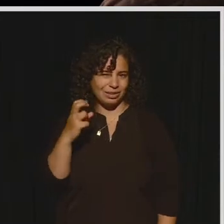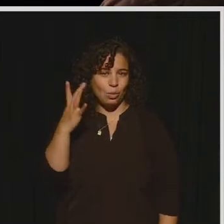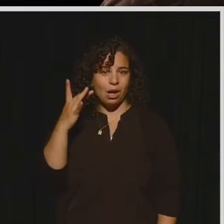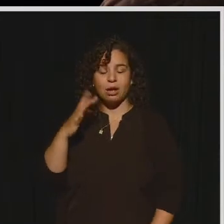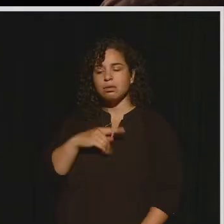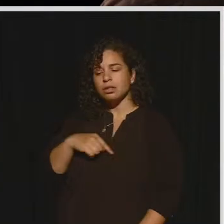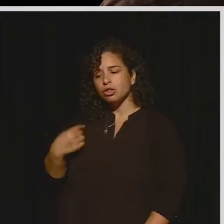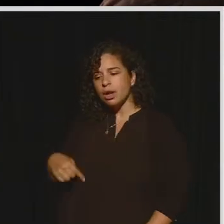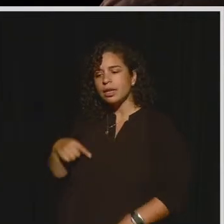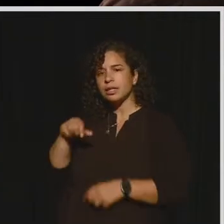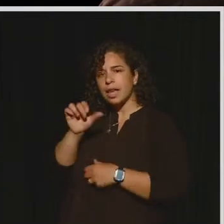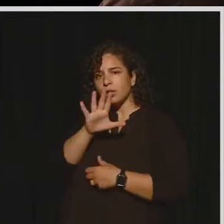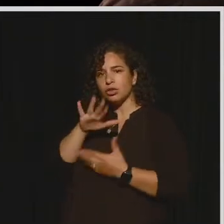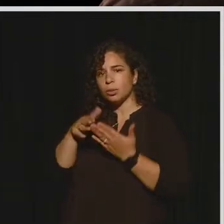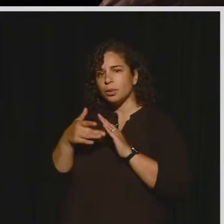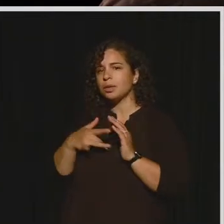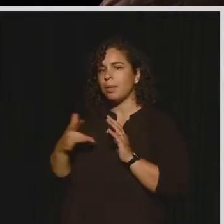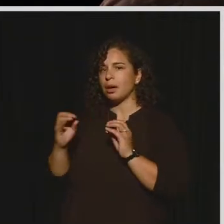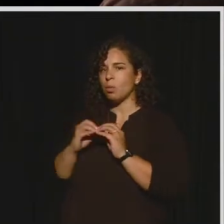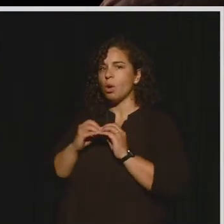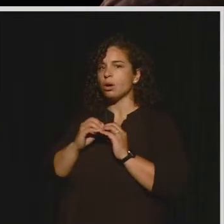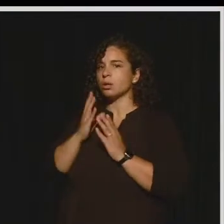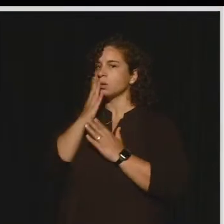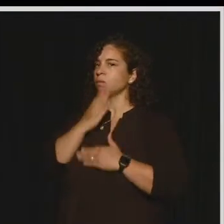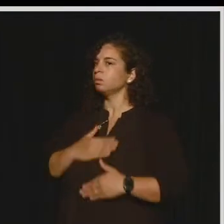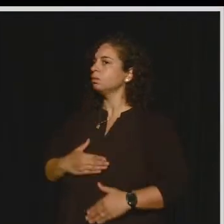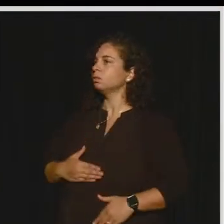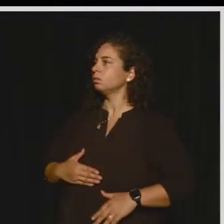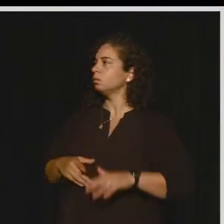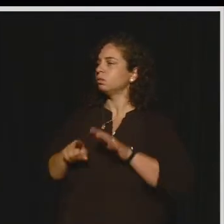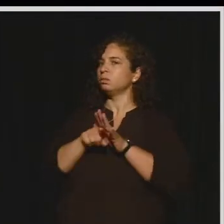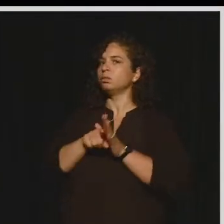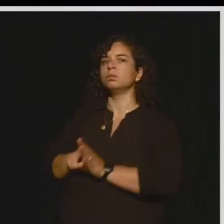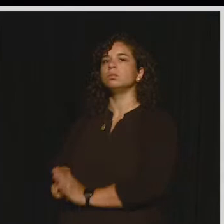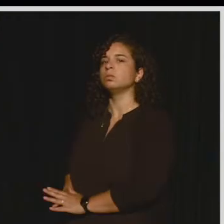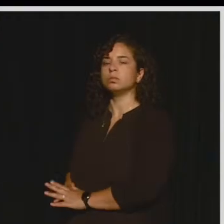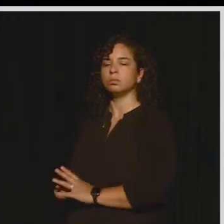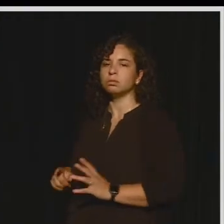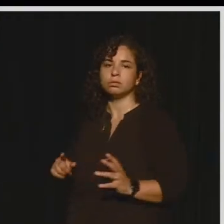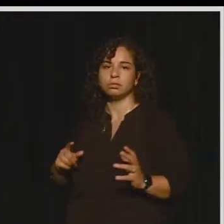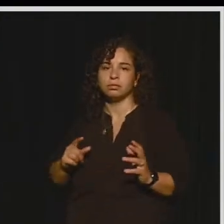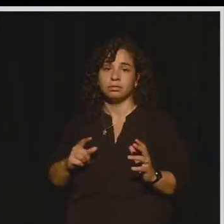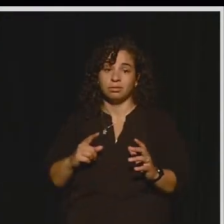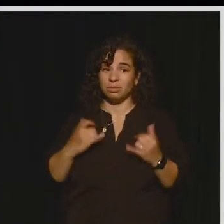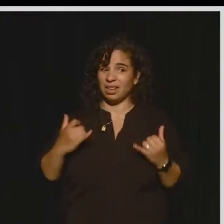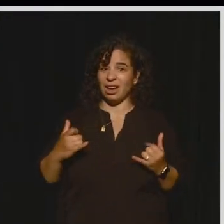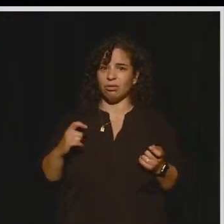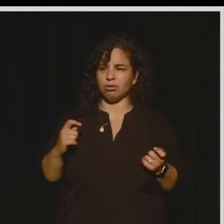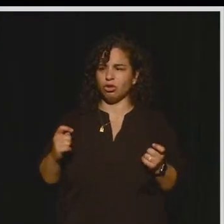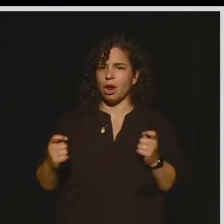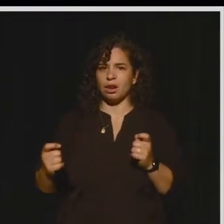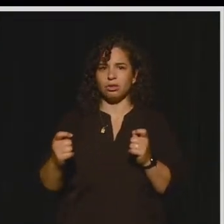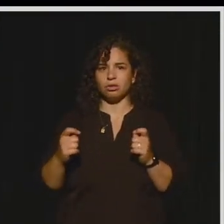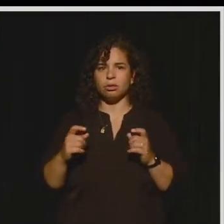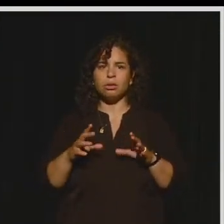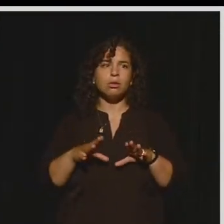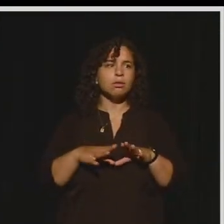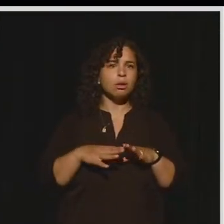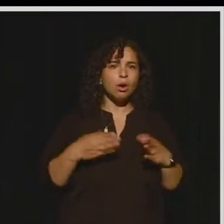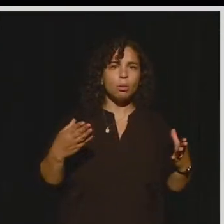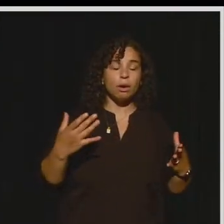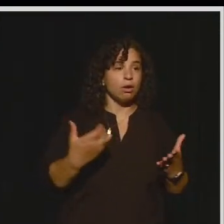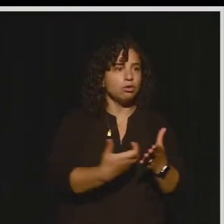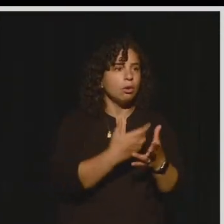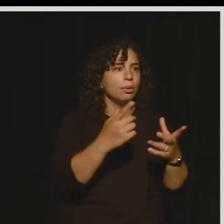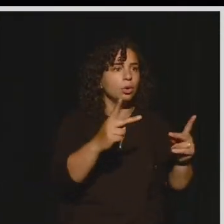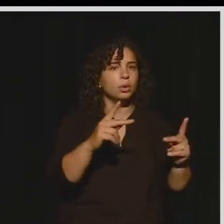time. So I think that you know, for me, things have opened up and closed up sometimes. It's